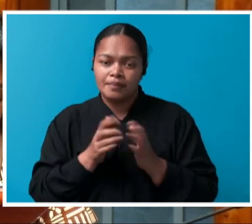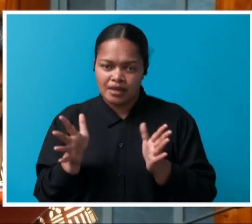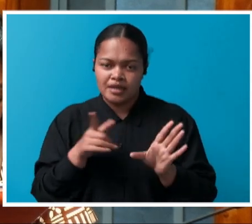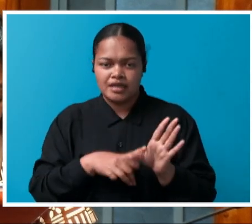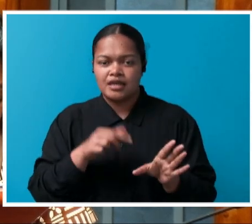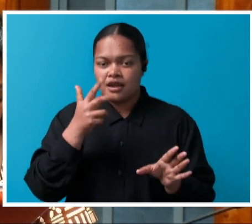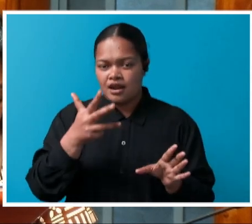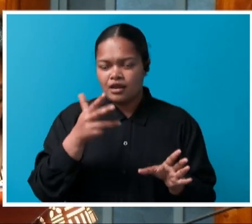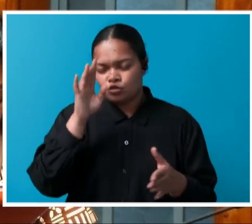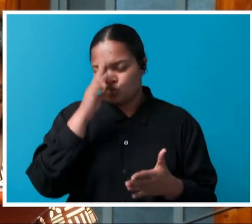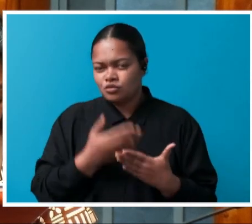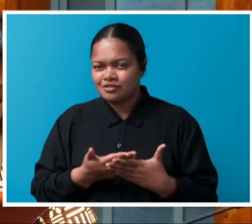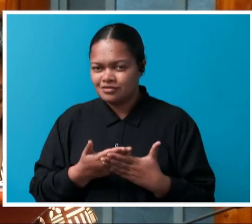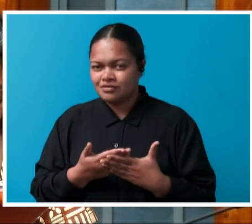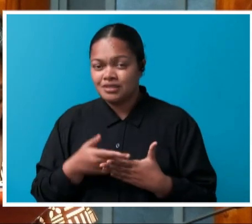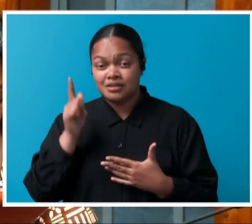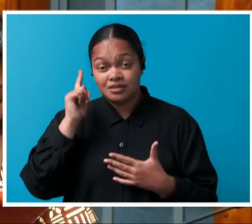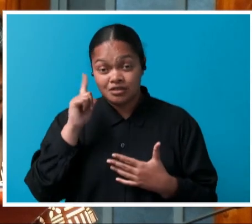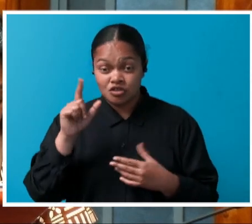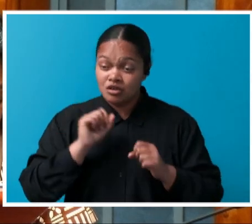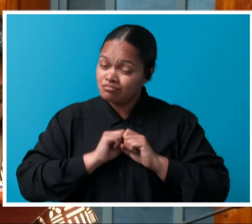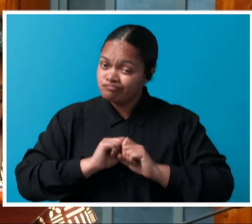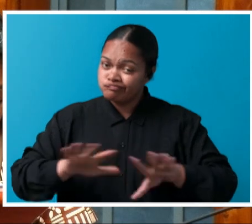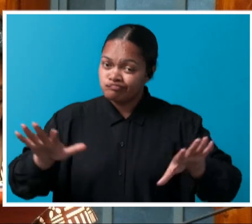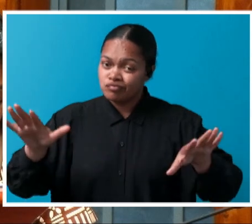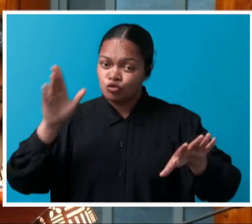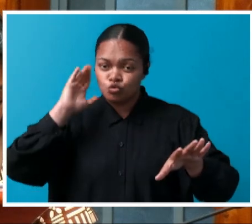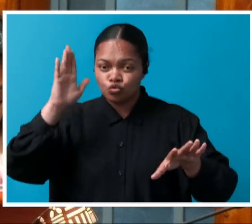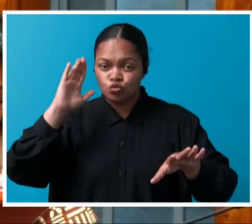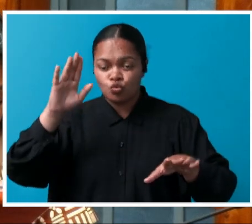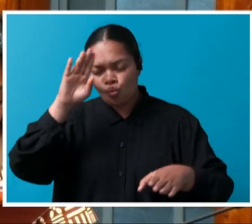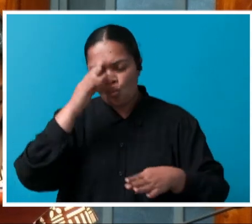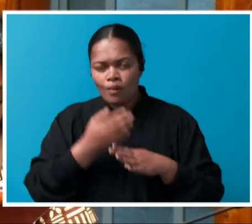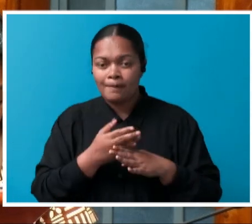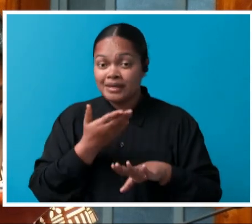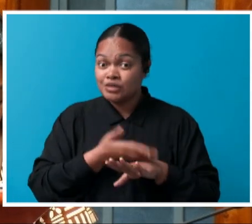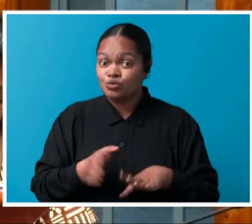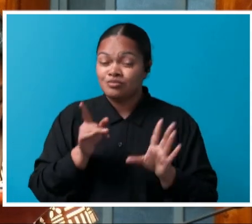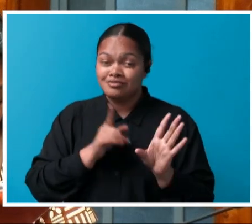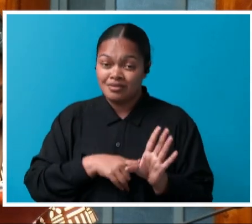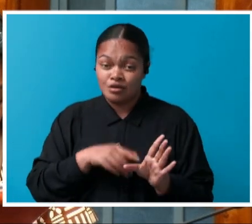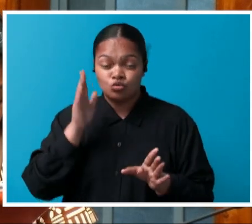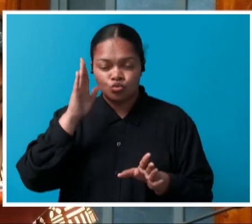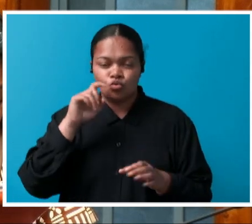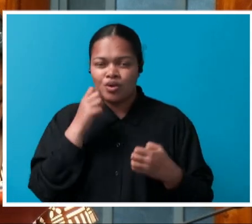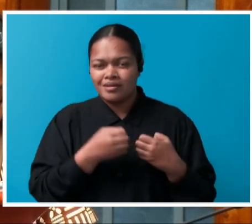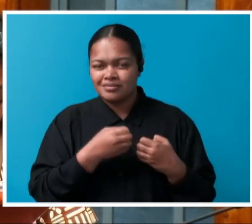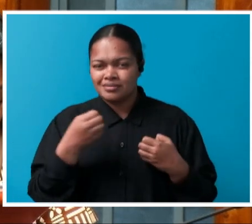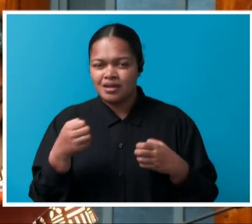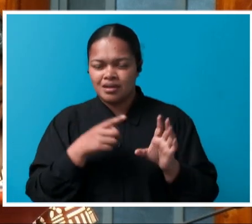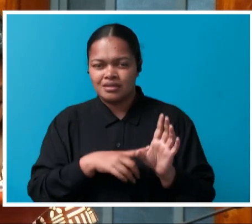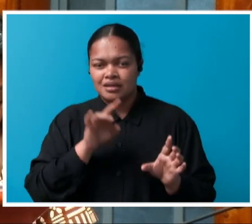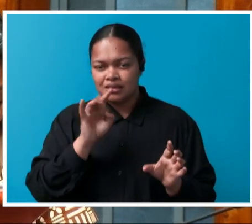9 students. Teachers have been sent to these schools, and we hope that in the new year, the school will extend to year 10